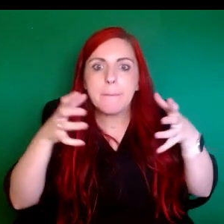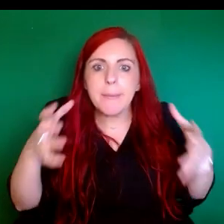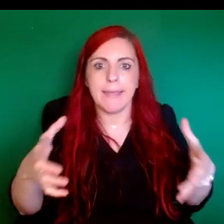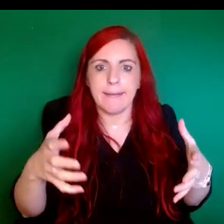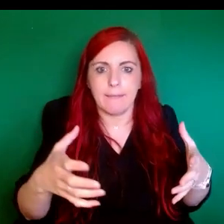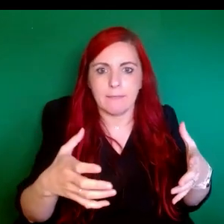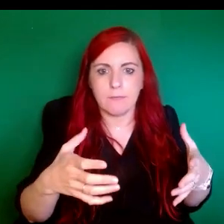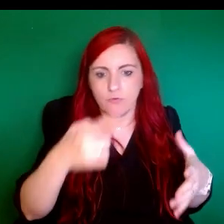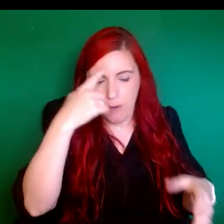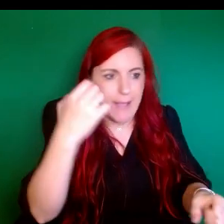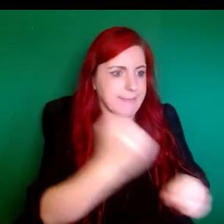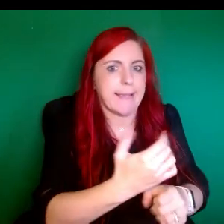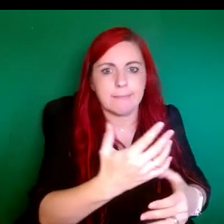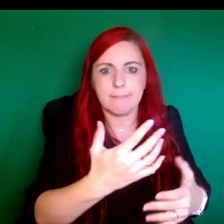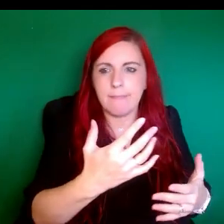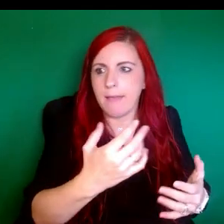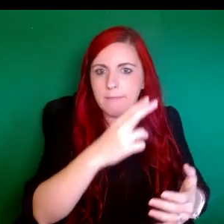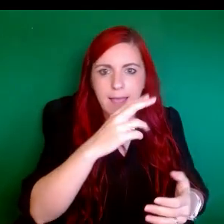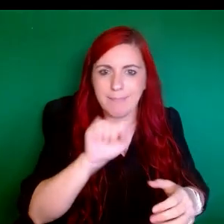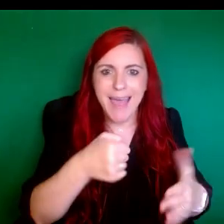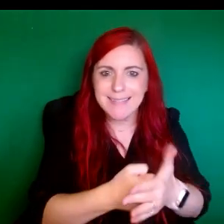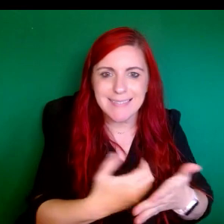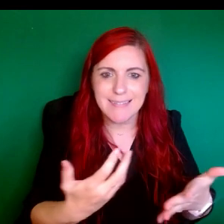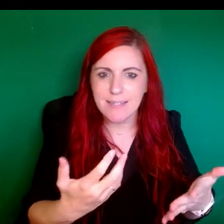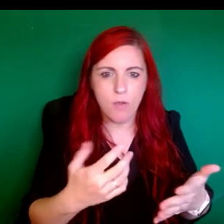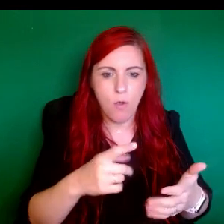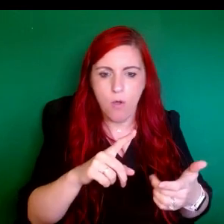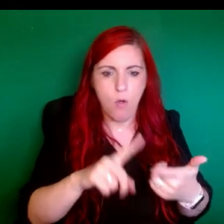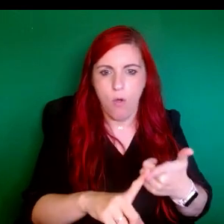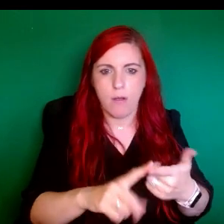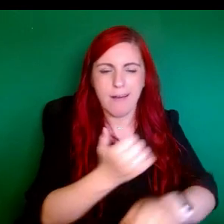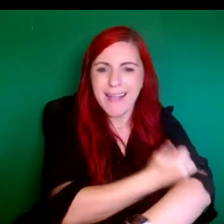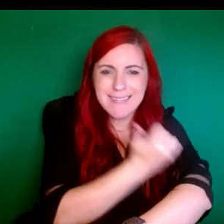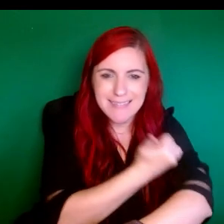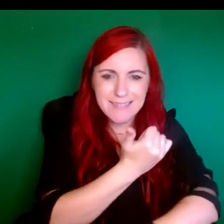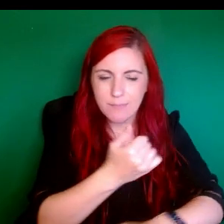as we call them. So big traumatic events like, as an accident,